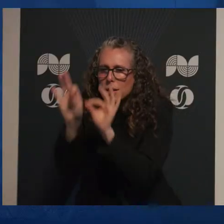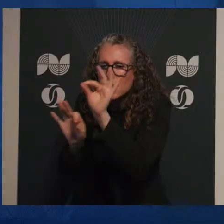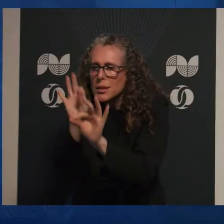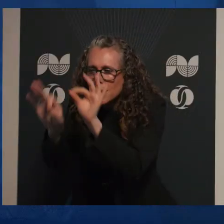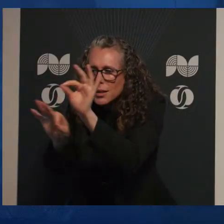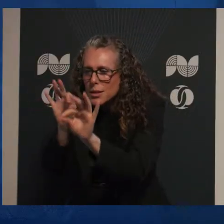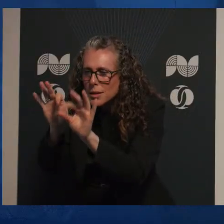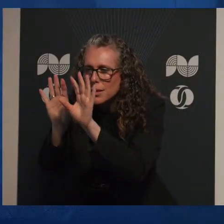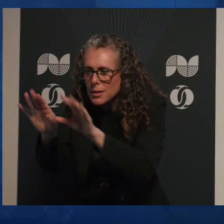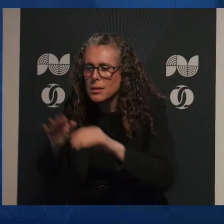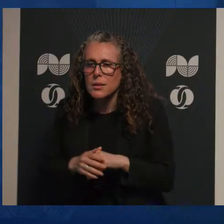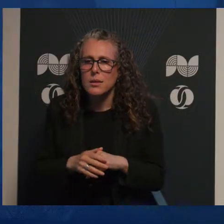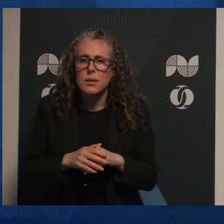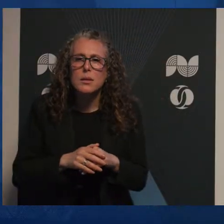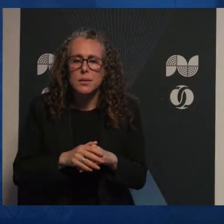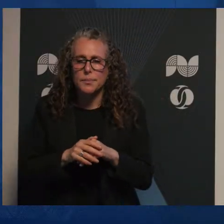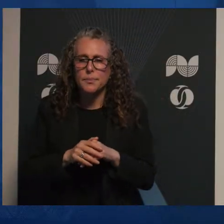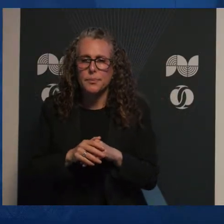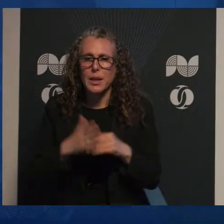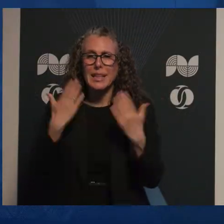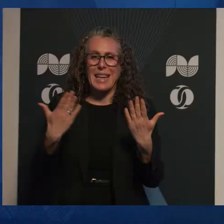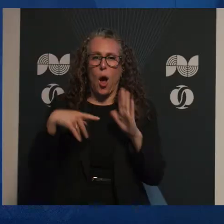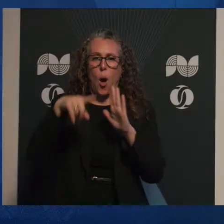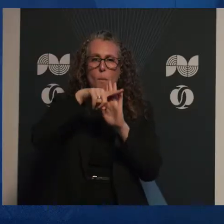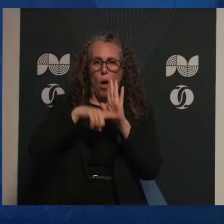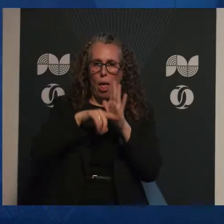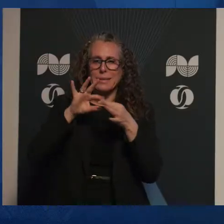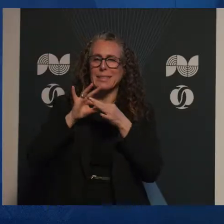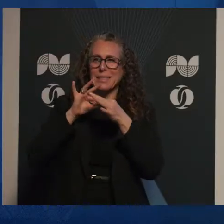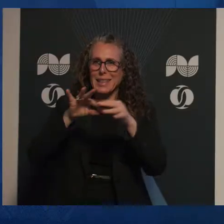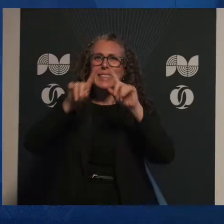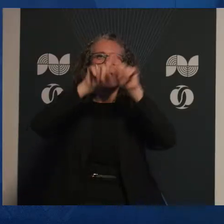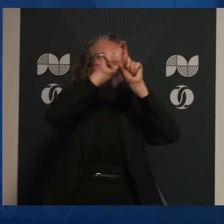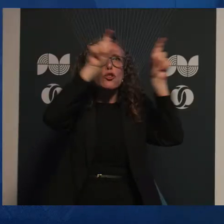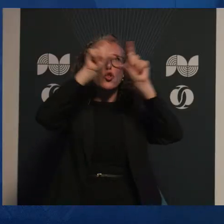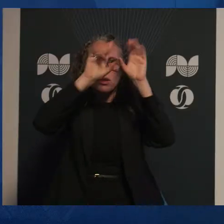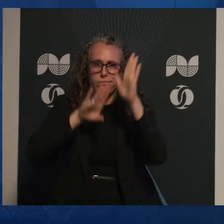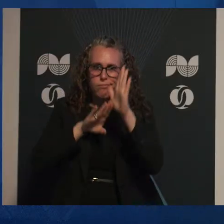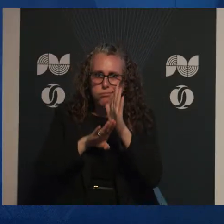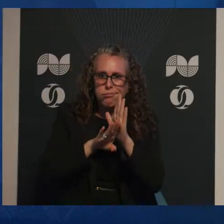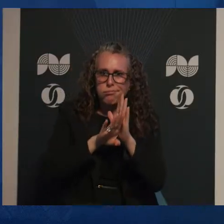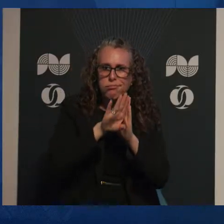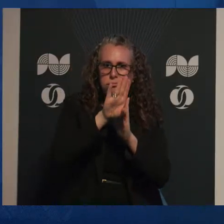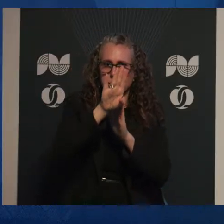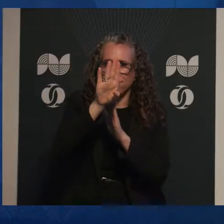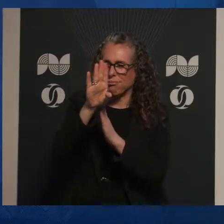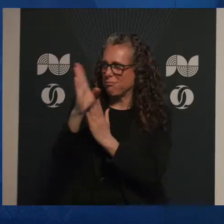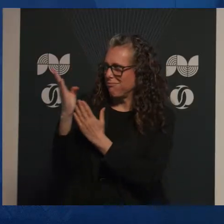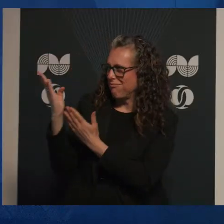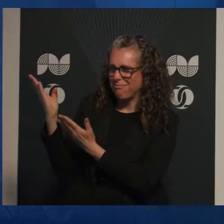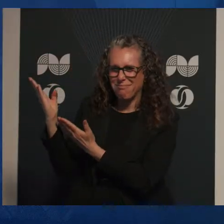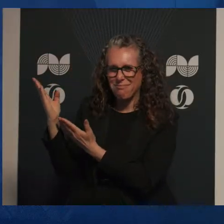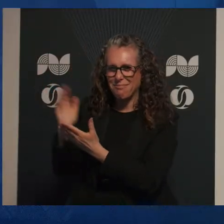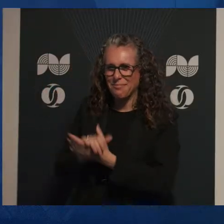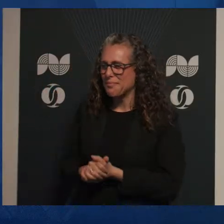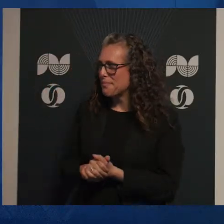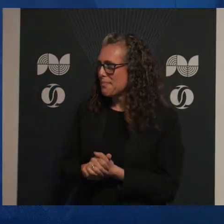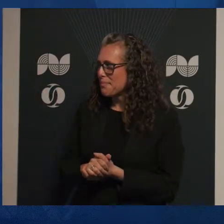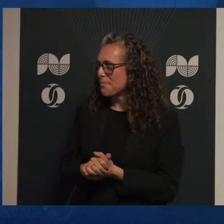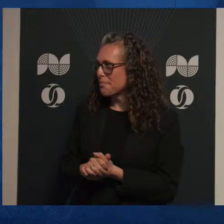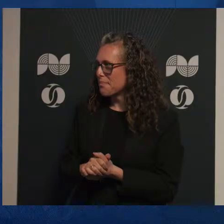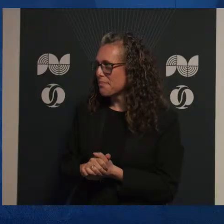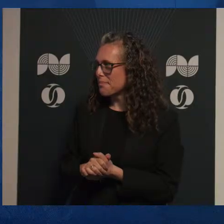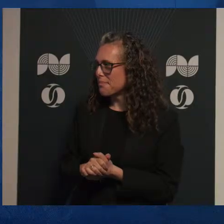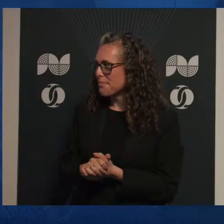industrial policy. The EBRD regions are not so bad, but we've seen basically a change in how governments and